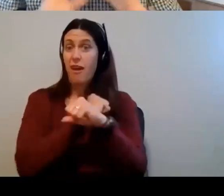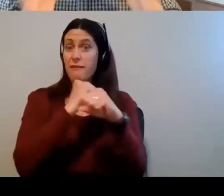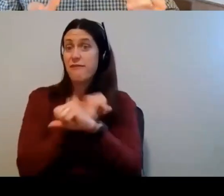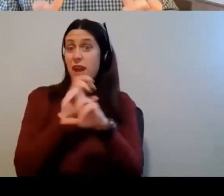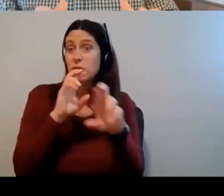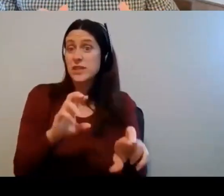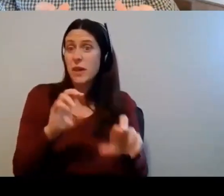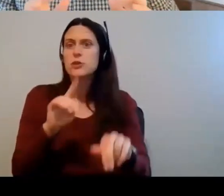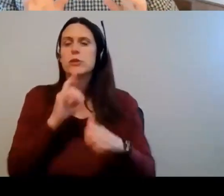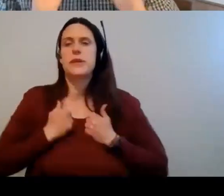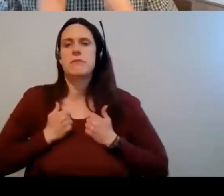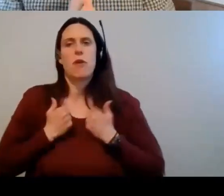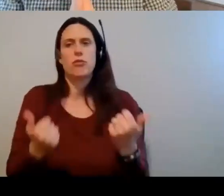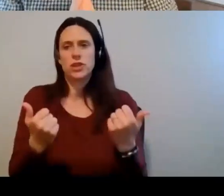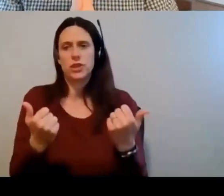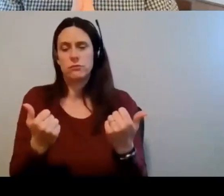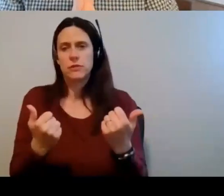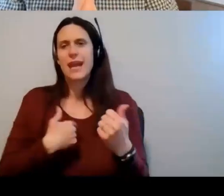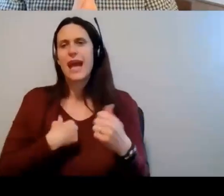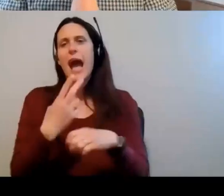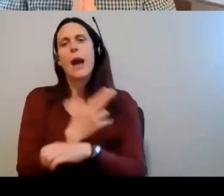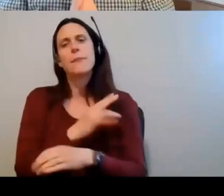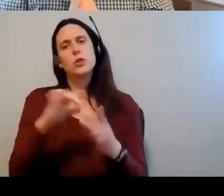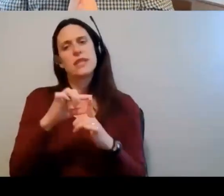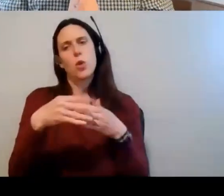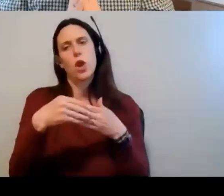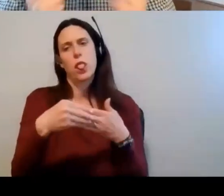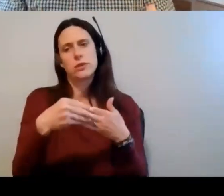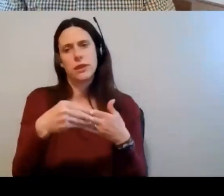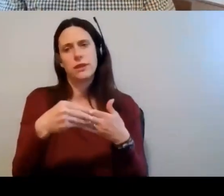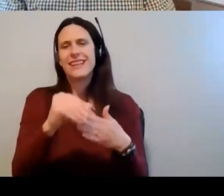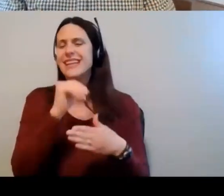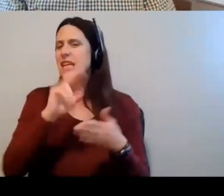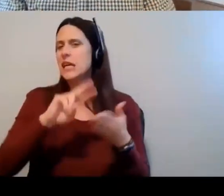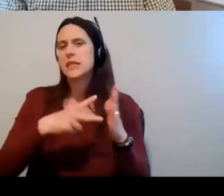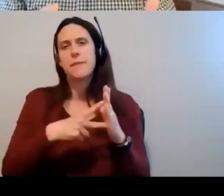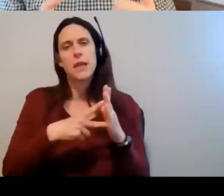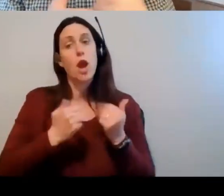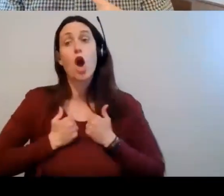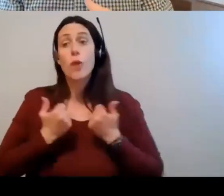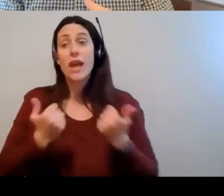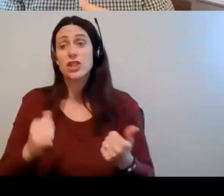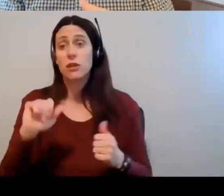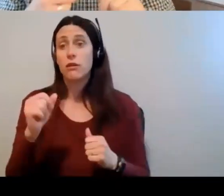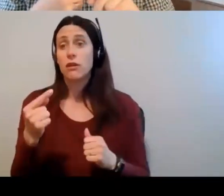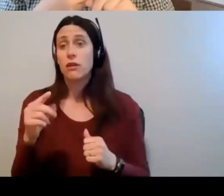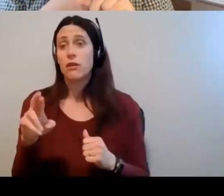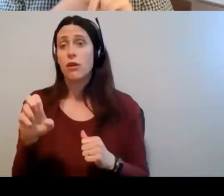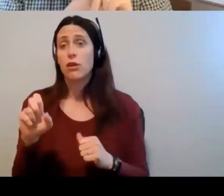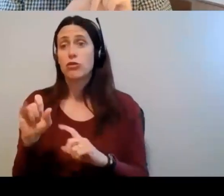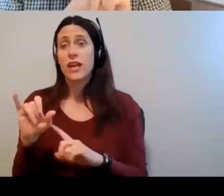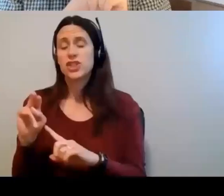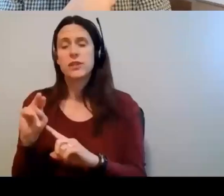see as aggression. Now I'm gonna use that word very loosely. Aggression doesn't mean fighting. Aggression can